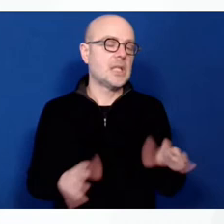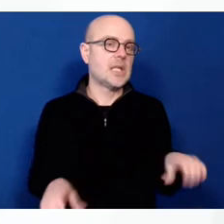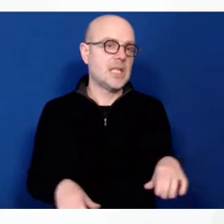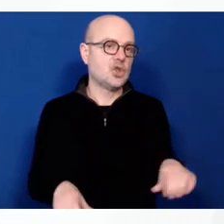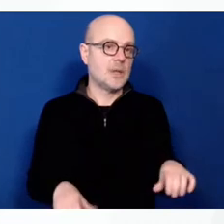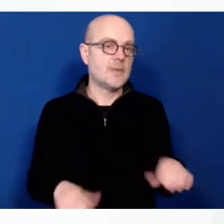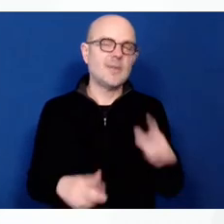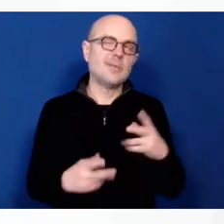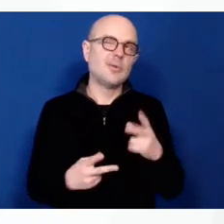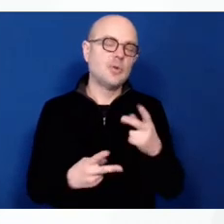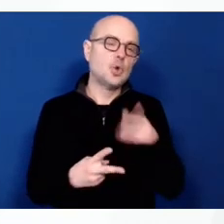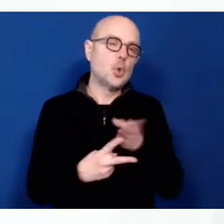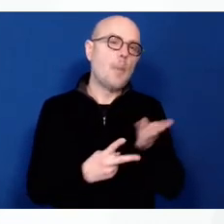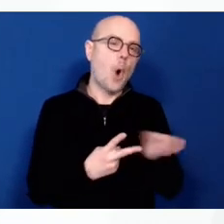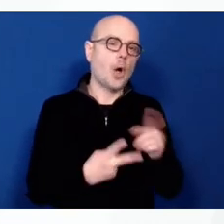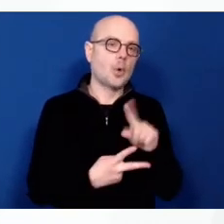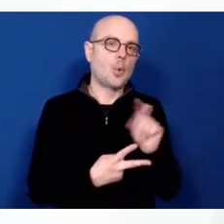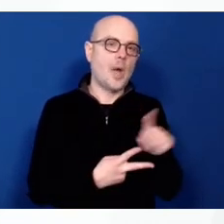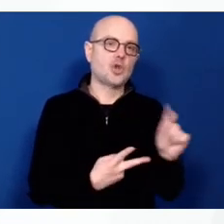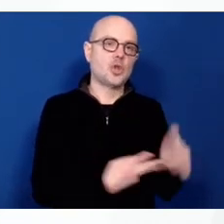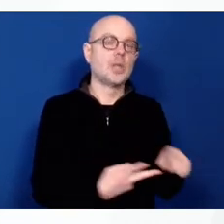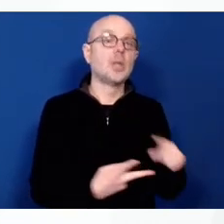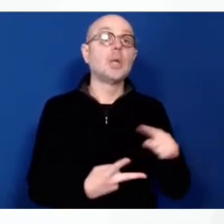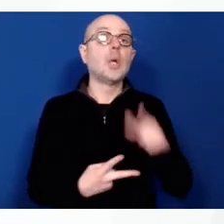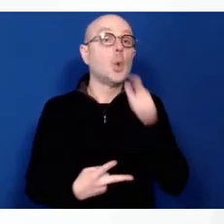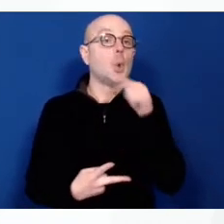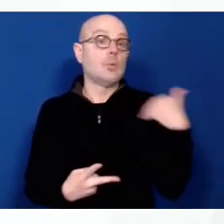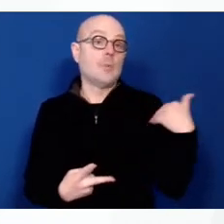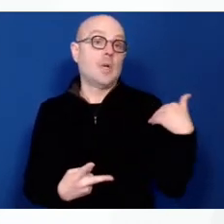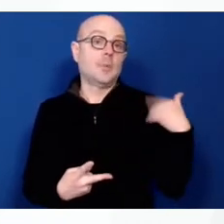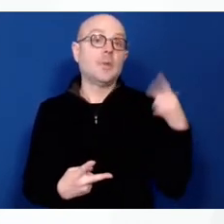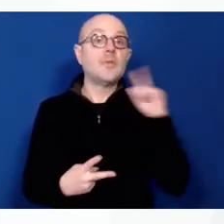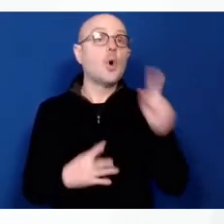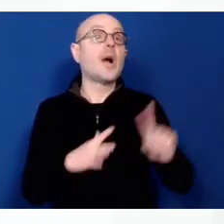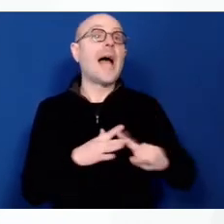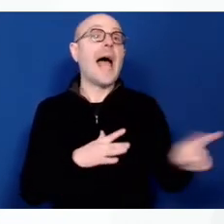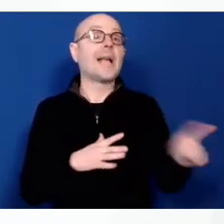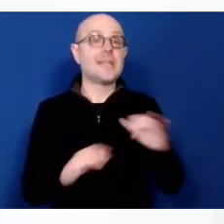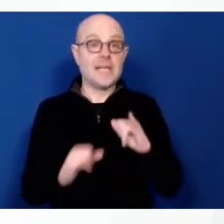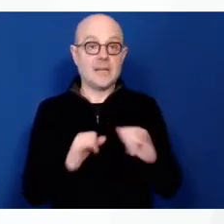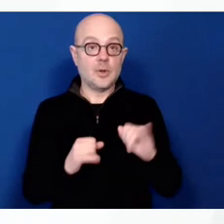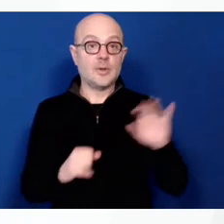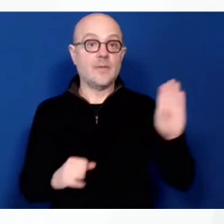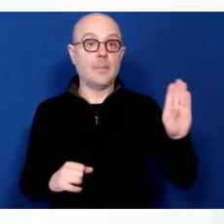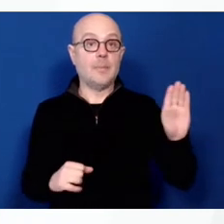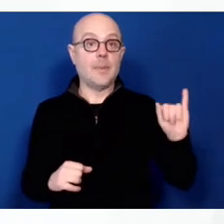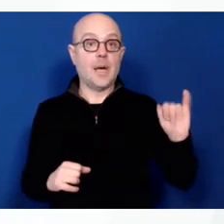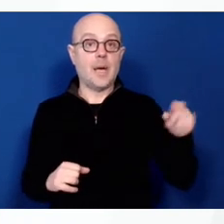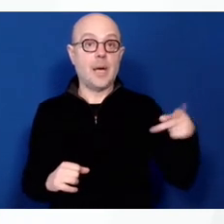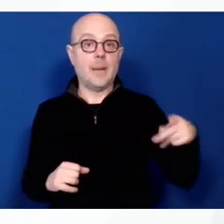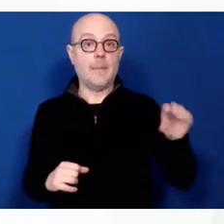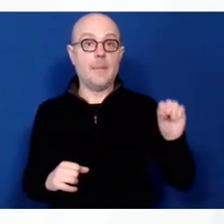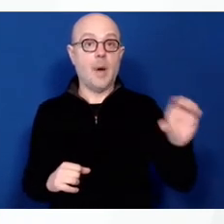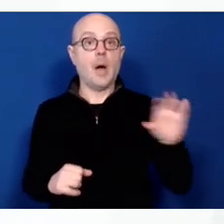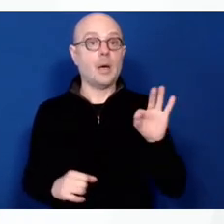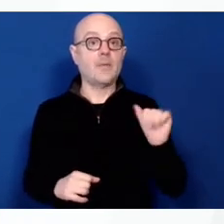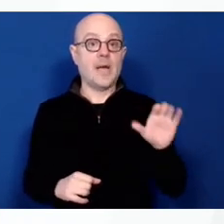question. First, who is responsible for exit interviews of BIPOC faculty who leave a UW campus?